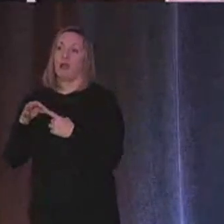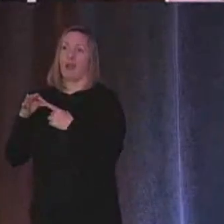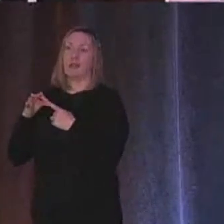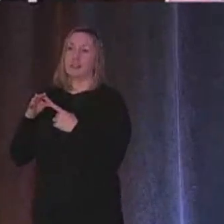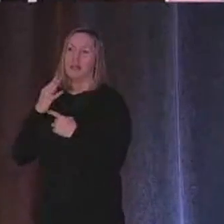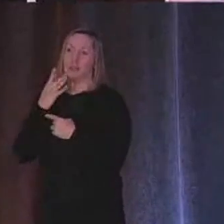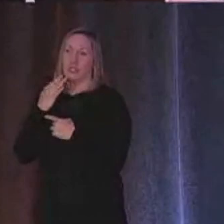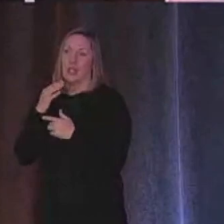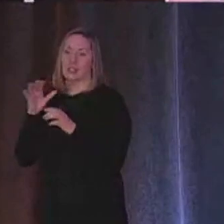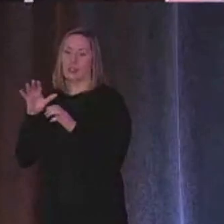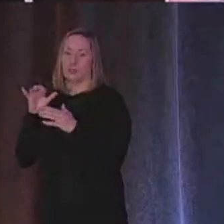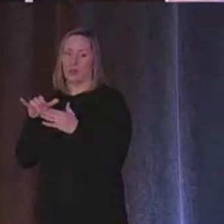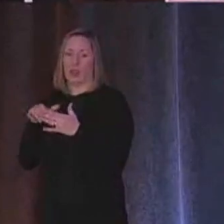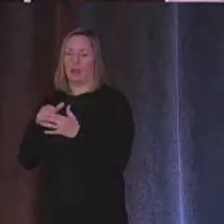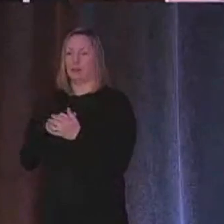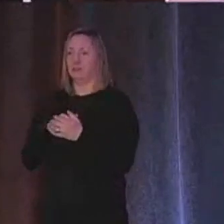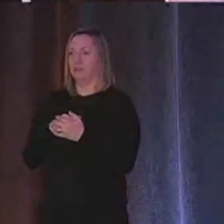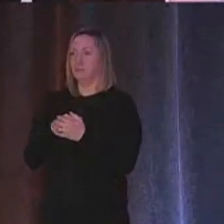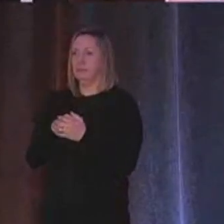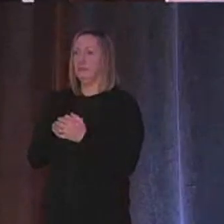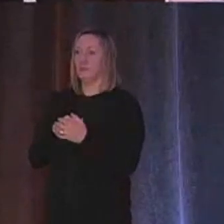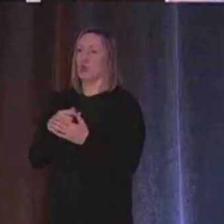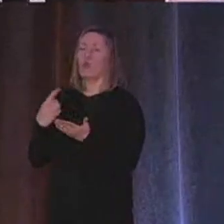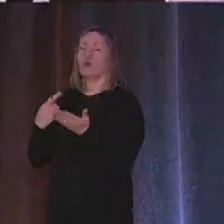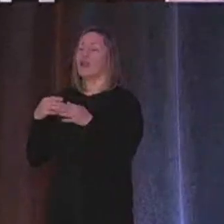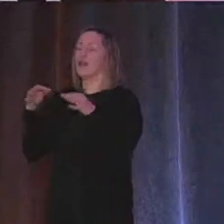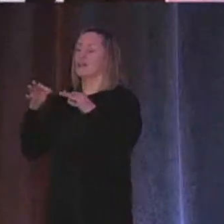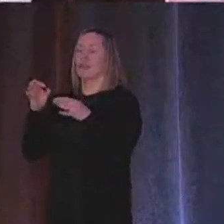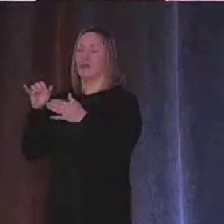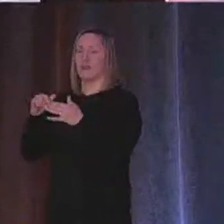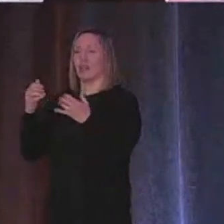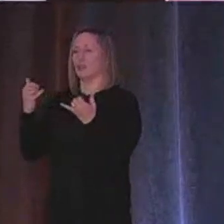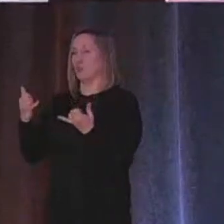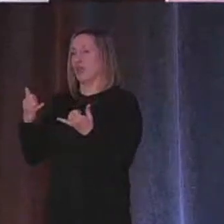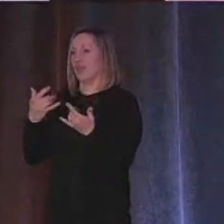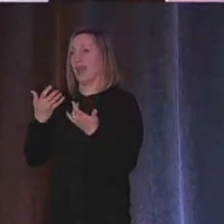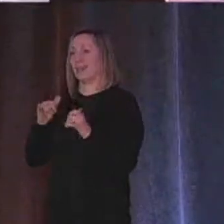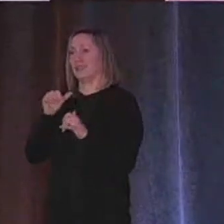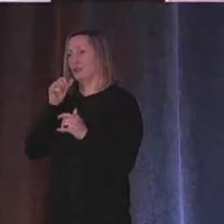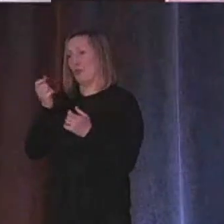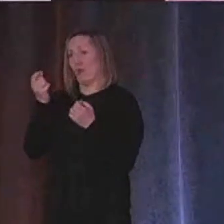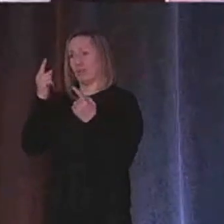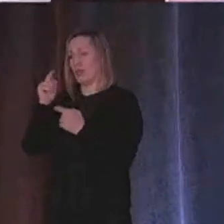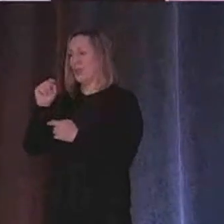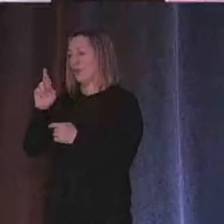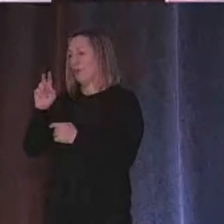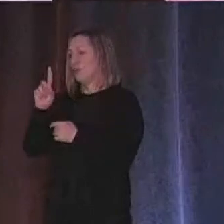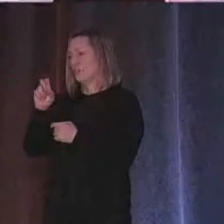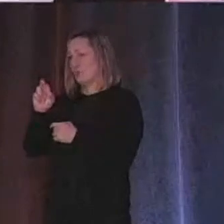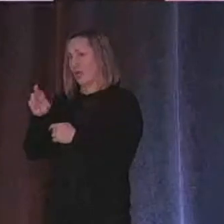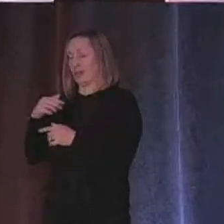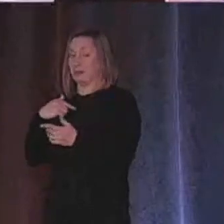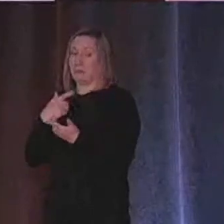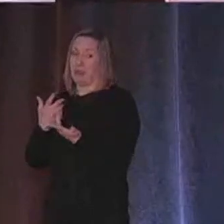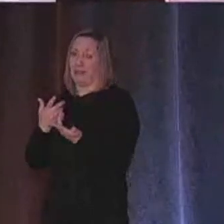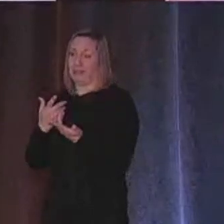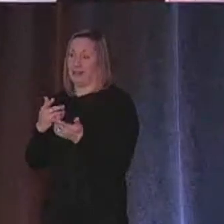this. We're not going to talk about that today. I still don't understand shaders, honestly, but I got it to work